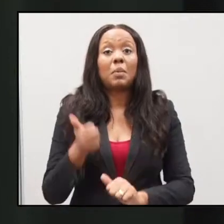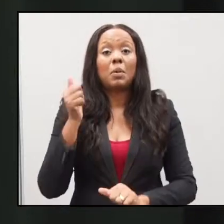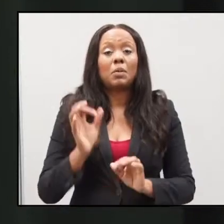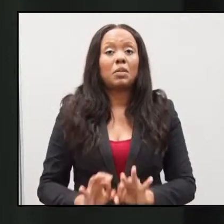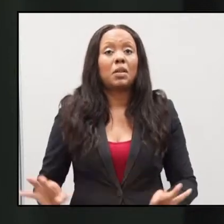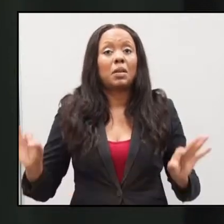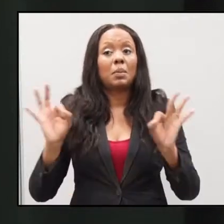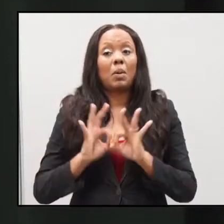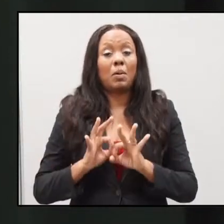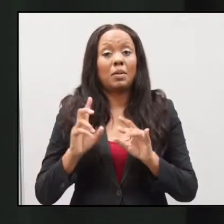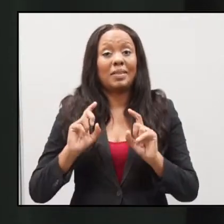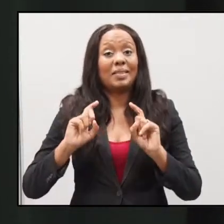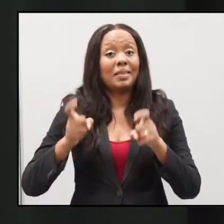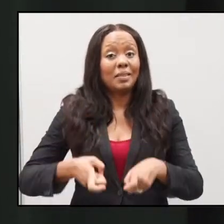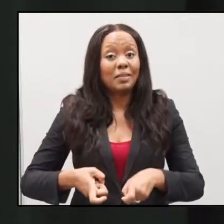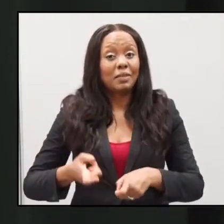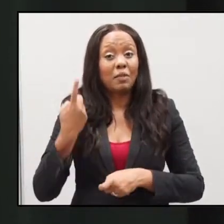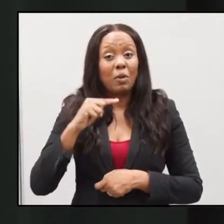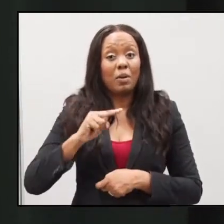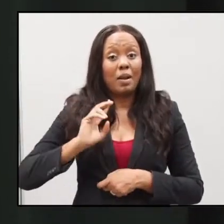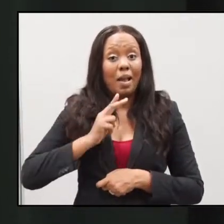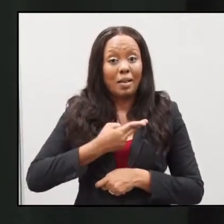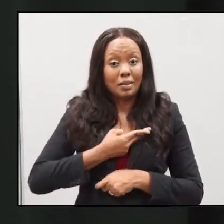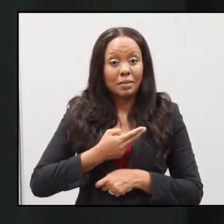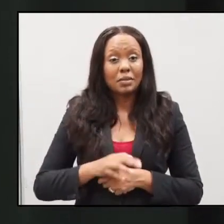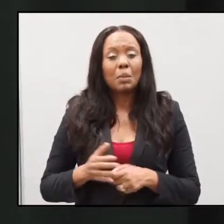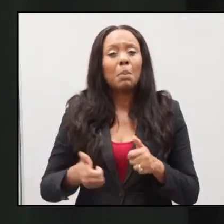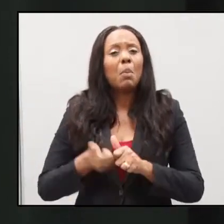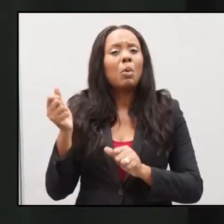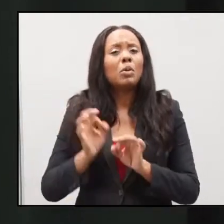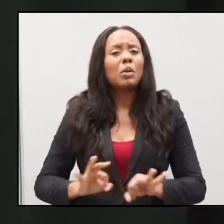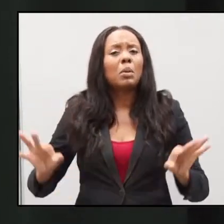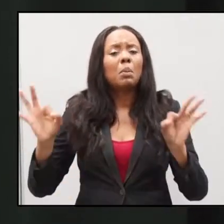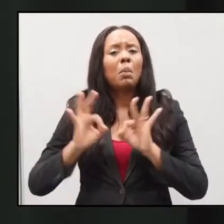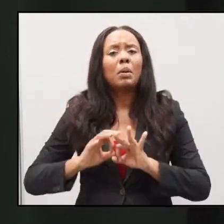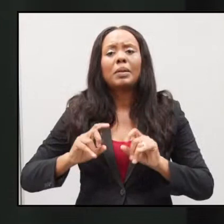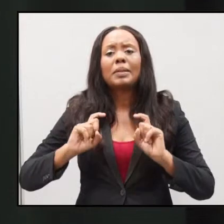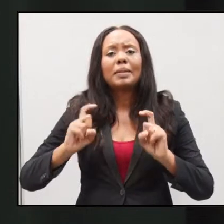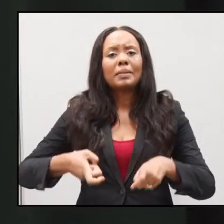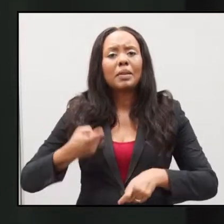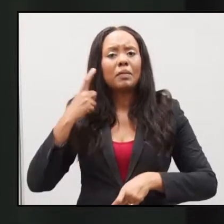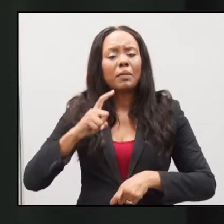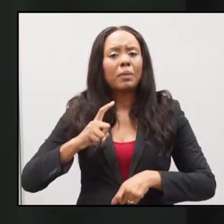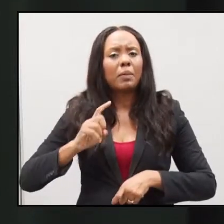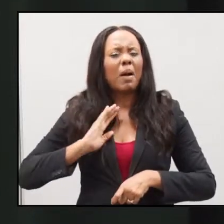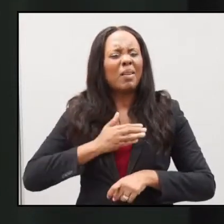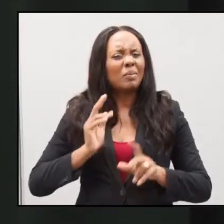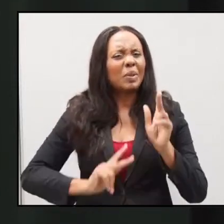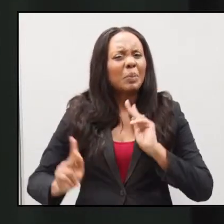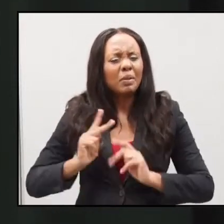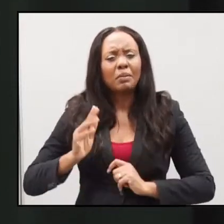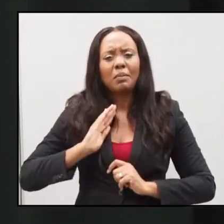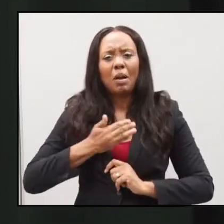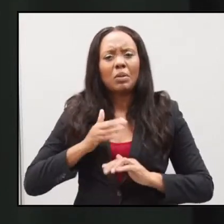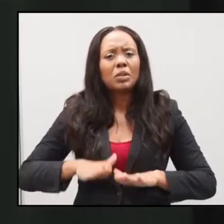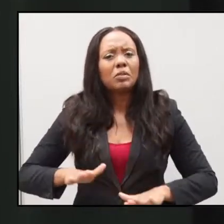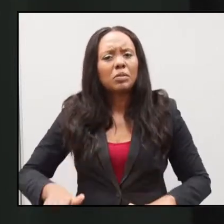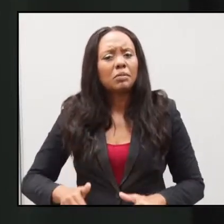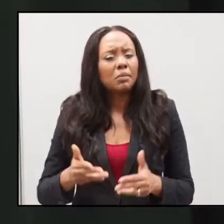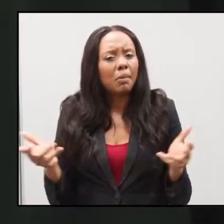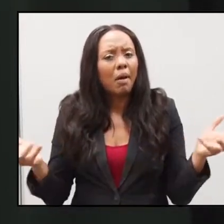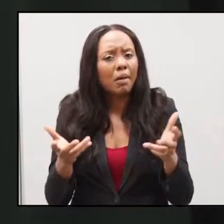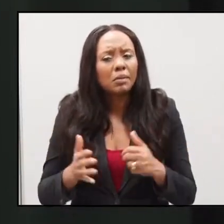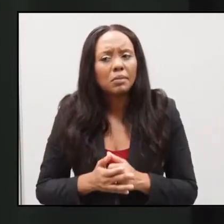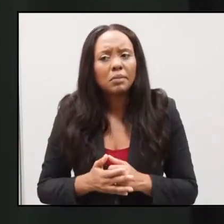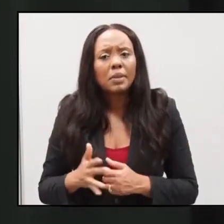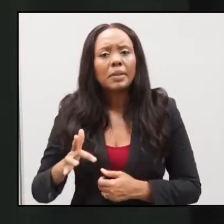our people and our children at this point in time is that sense of confidence and that sense of understanding